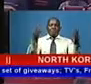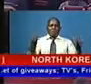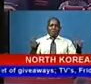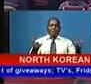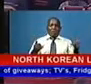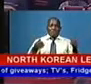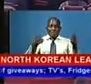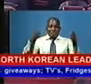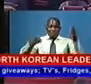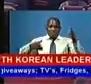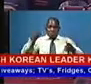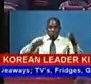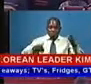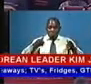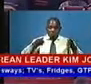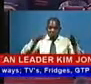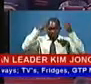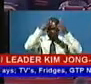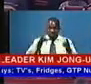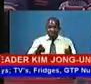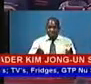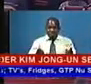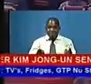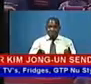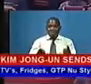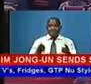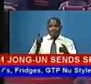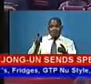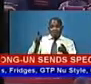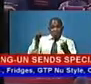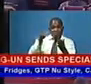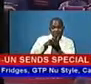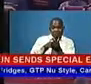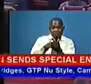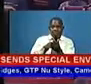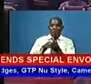By unanimous decision, the objection is sustained. Allah, we are very grateful.